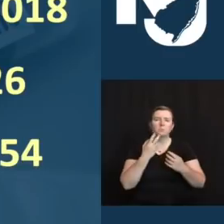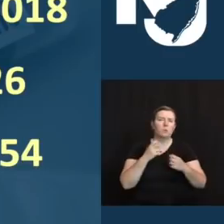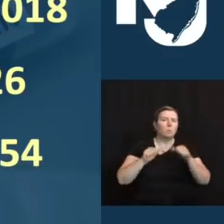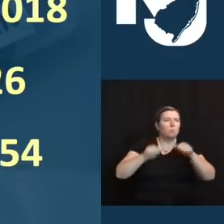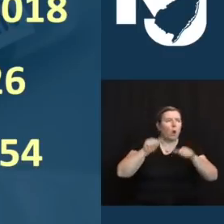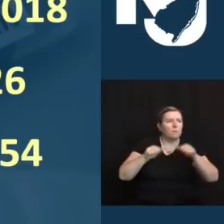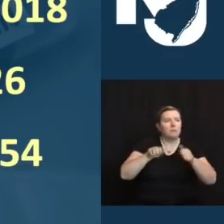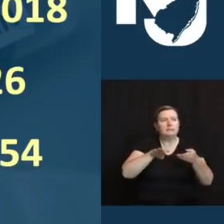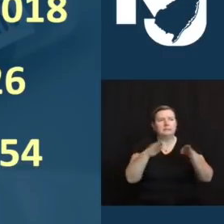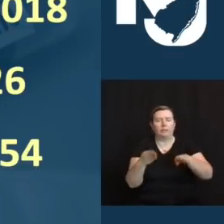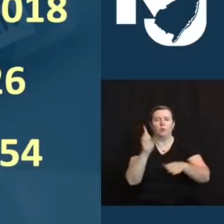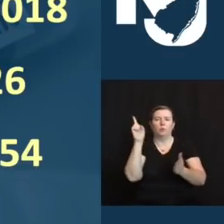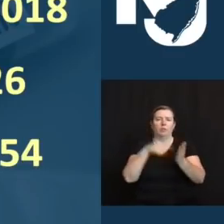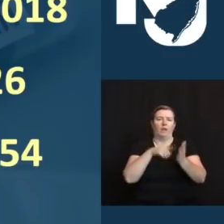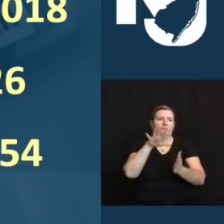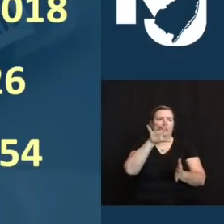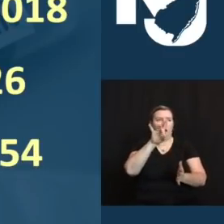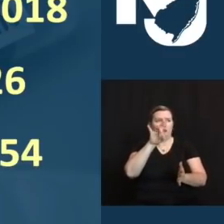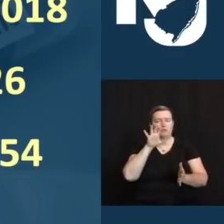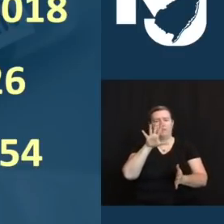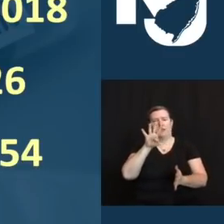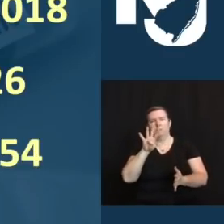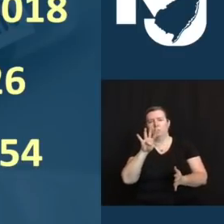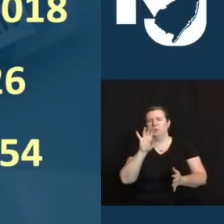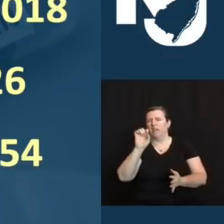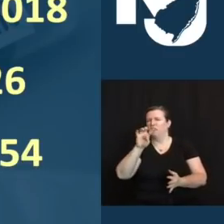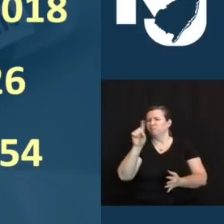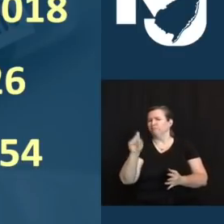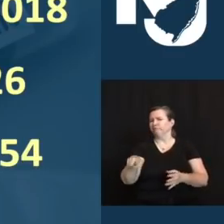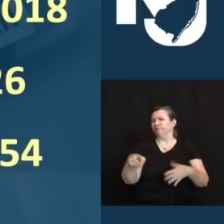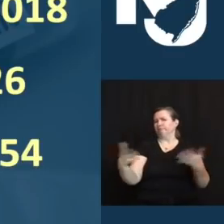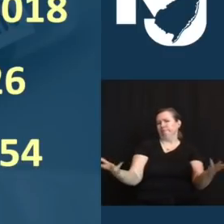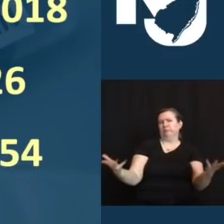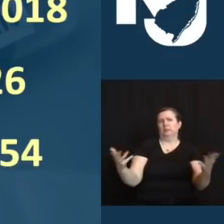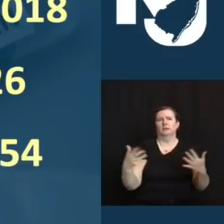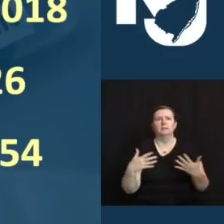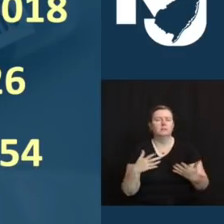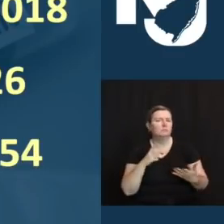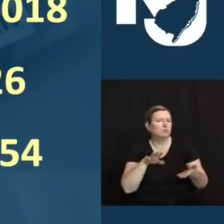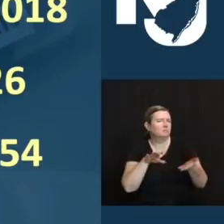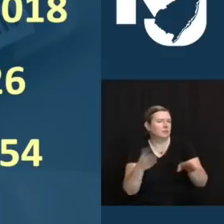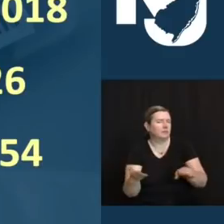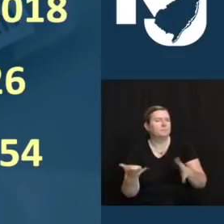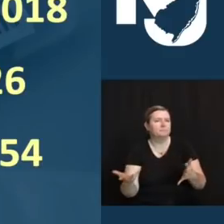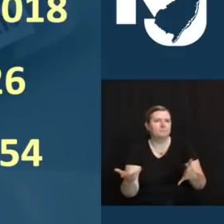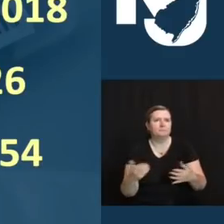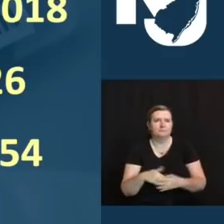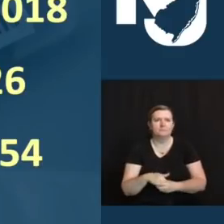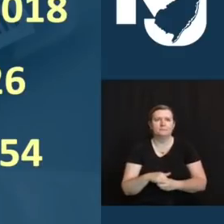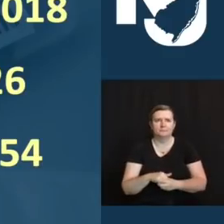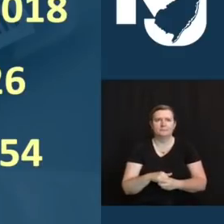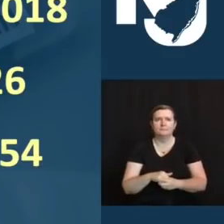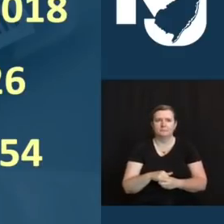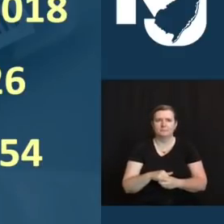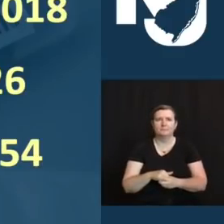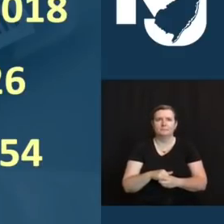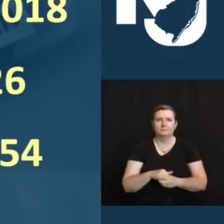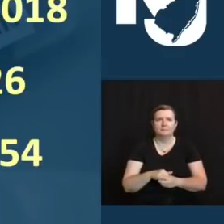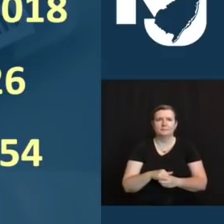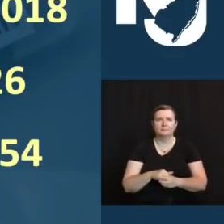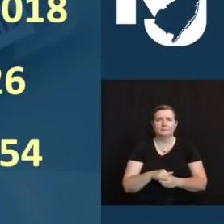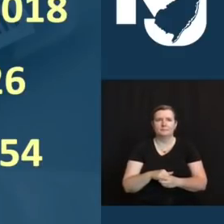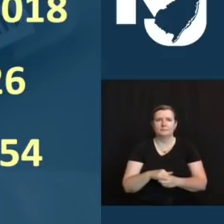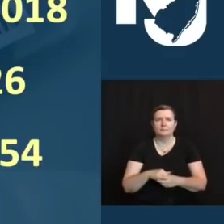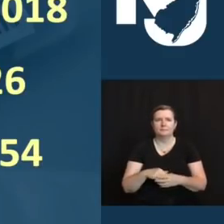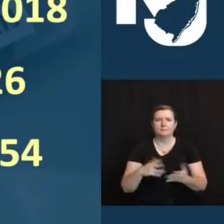1,854 probable COVID-19 deaths since this emergency began. With these numbers, the total